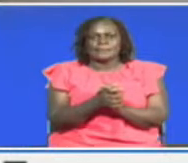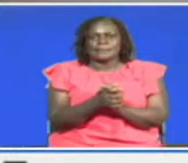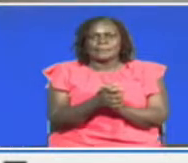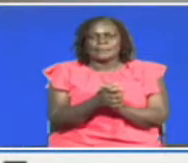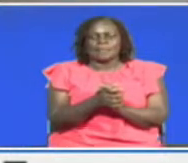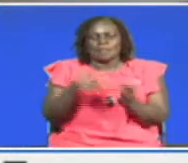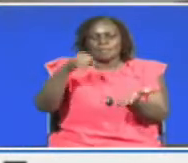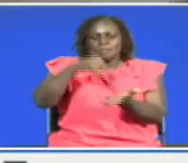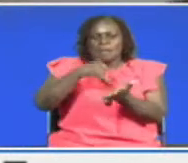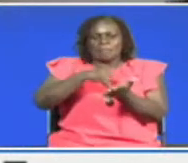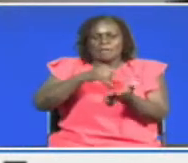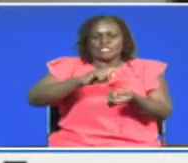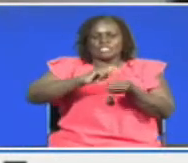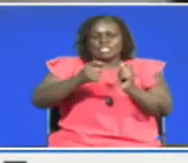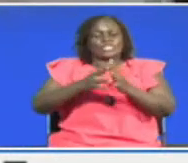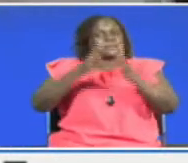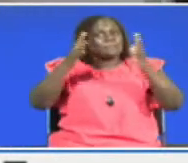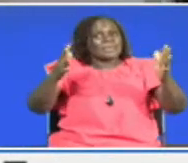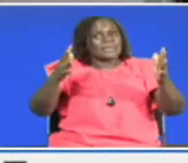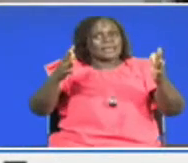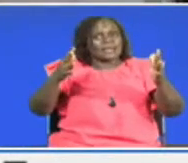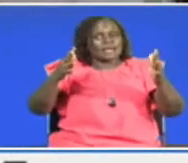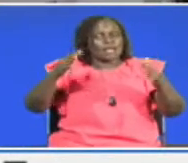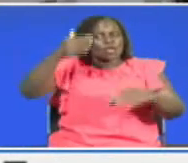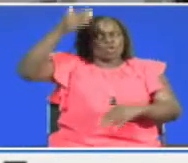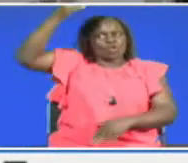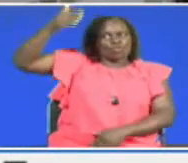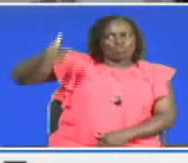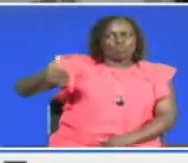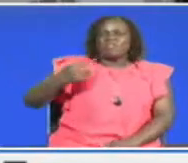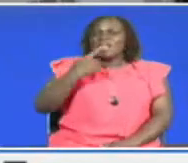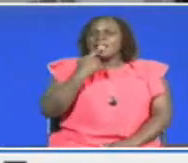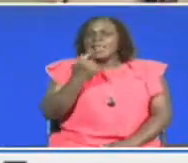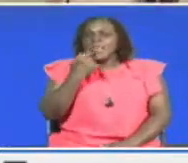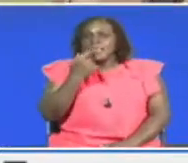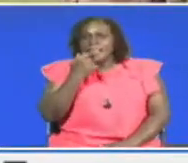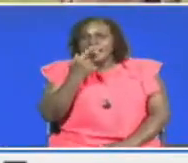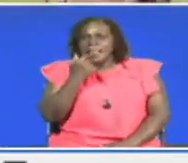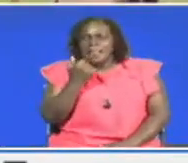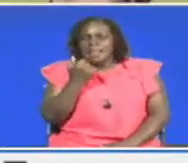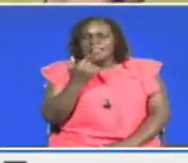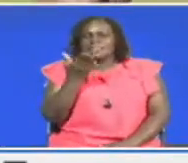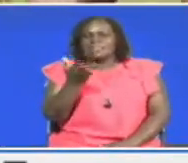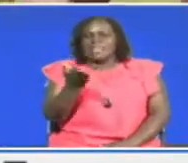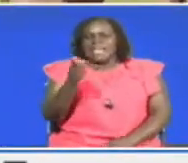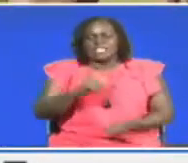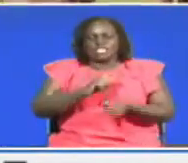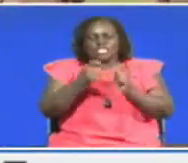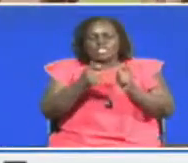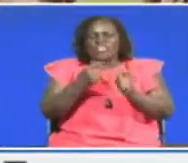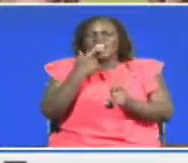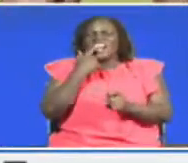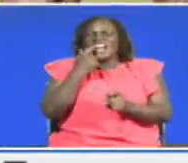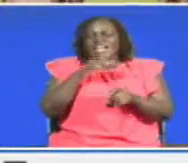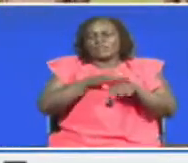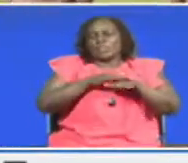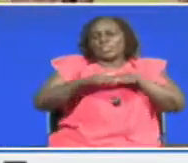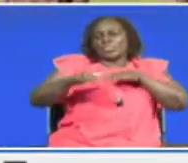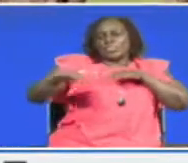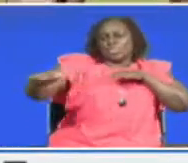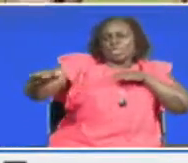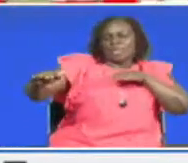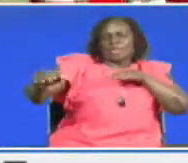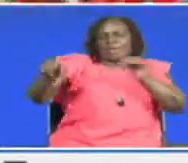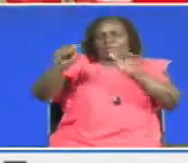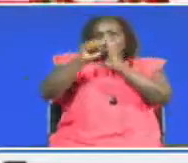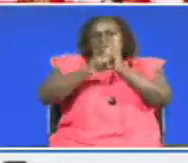Among the notable changes on the outside is the removal of red tiles colonial roofing that has been replaced with a white flat roof, giving